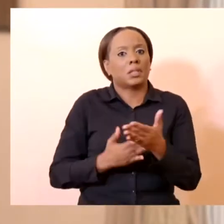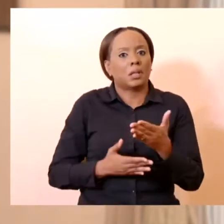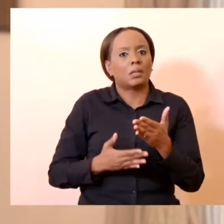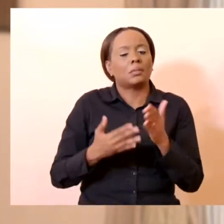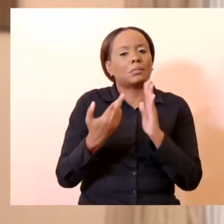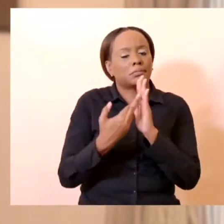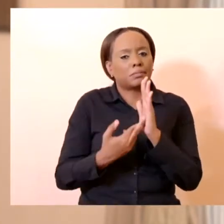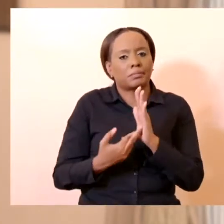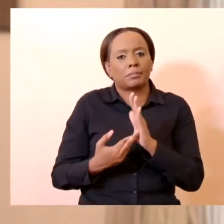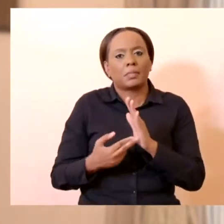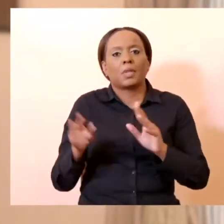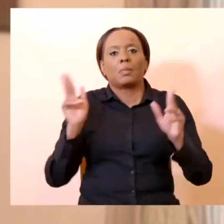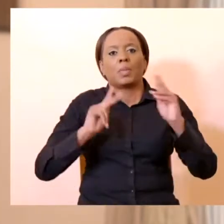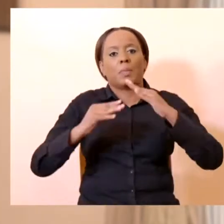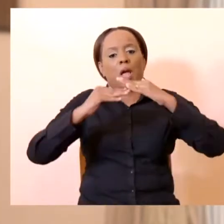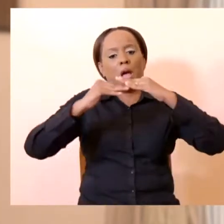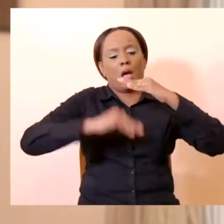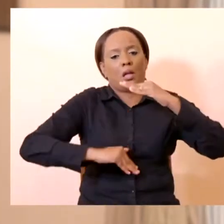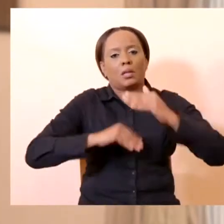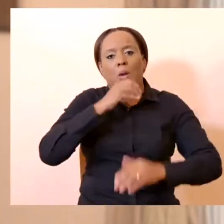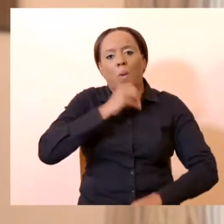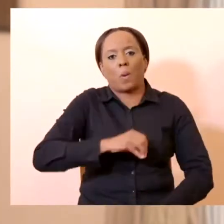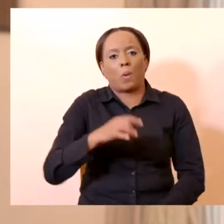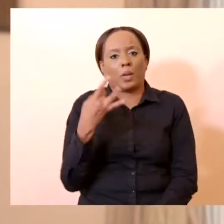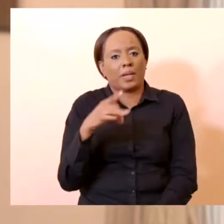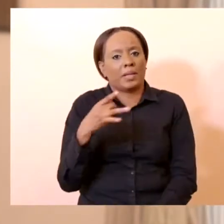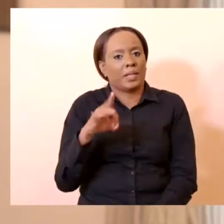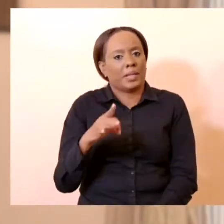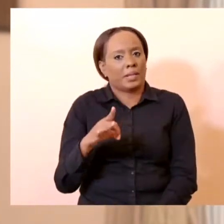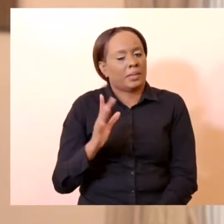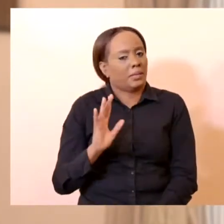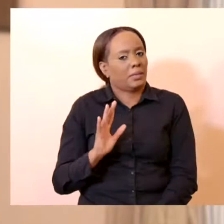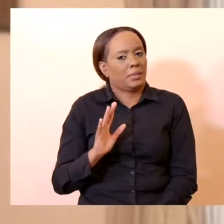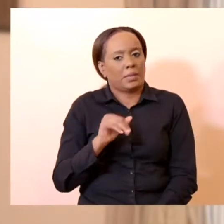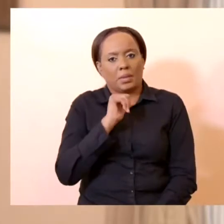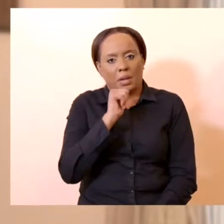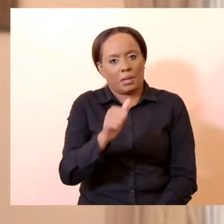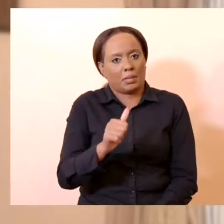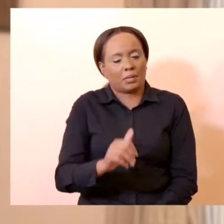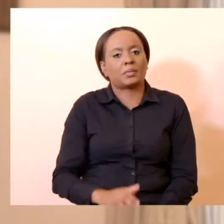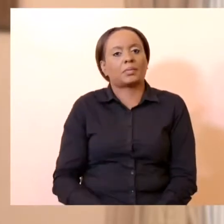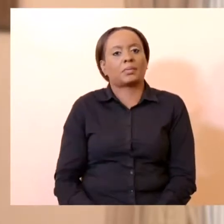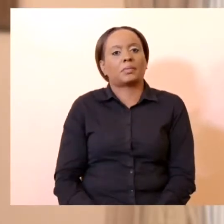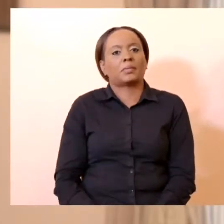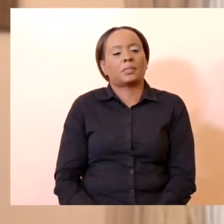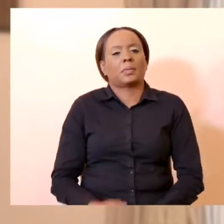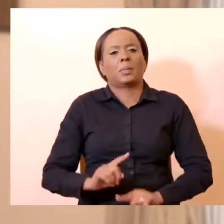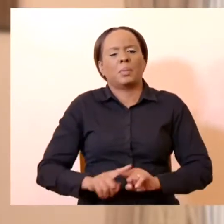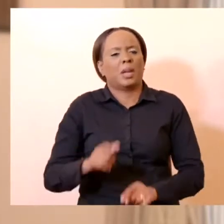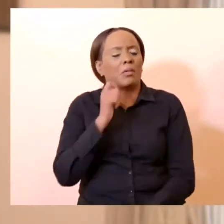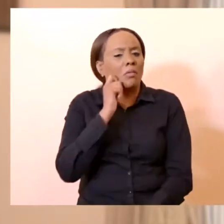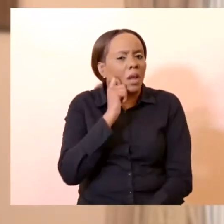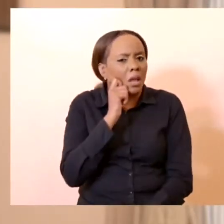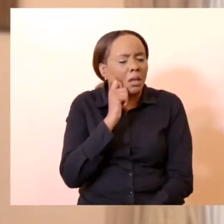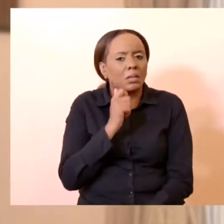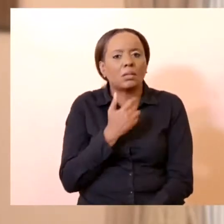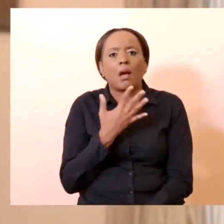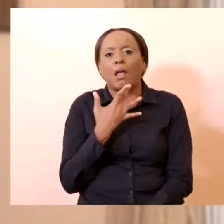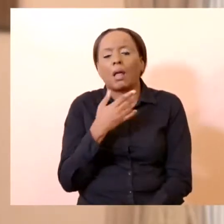under 18, because that's the manufacturing. But as far as race,